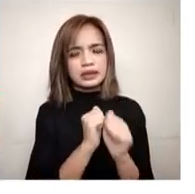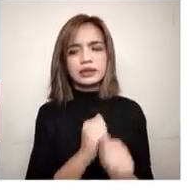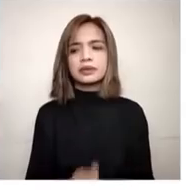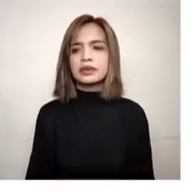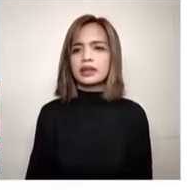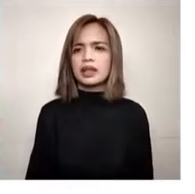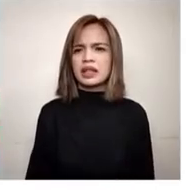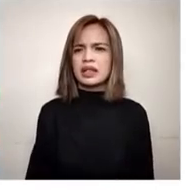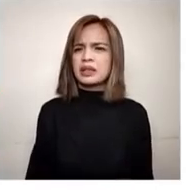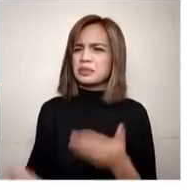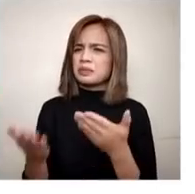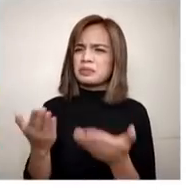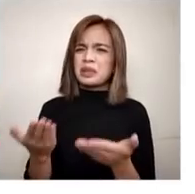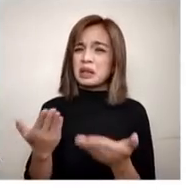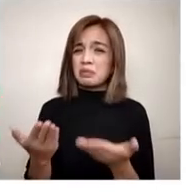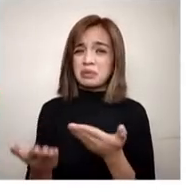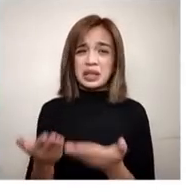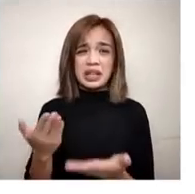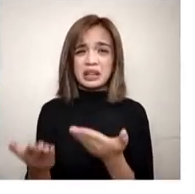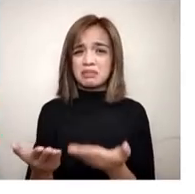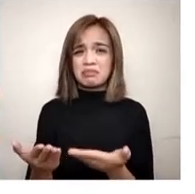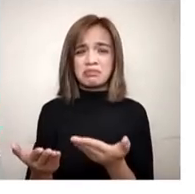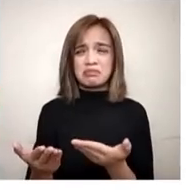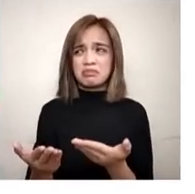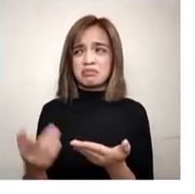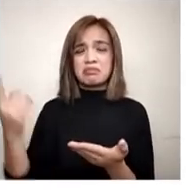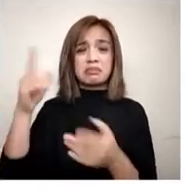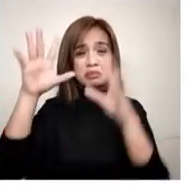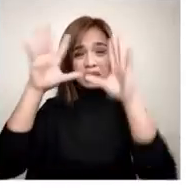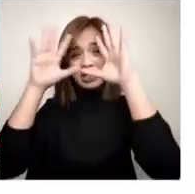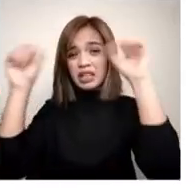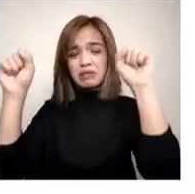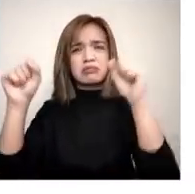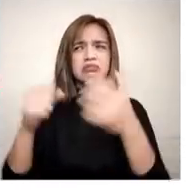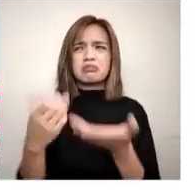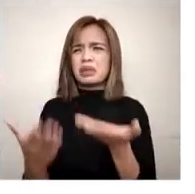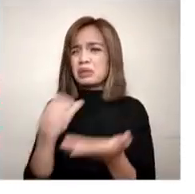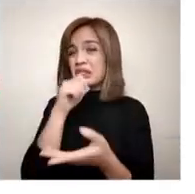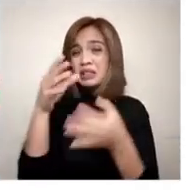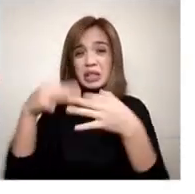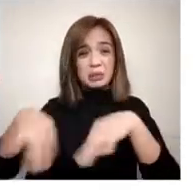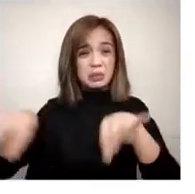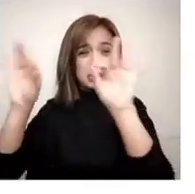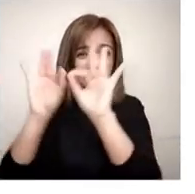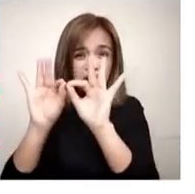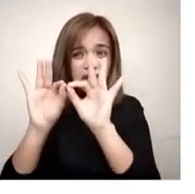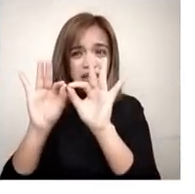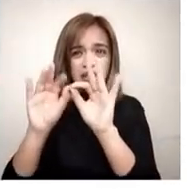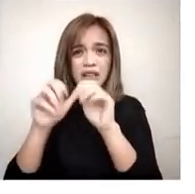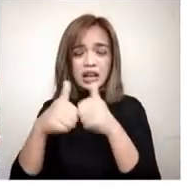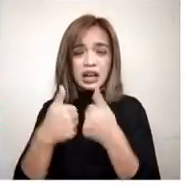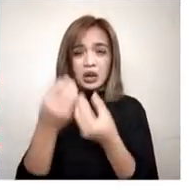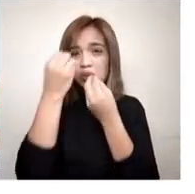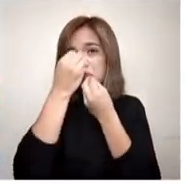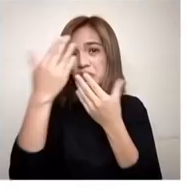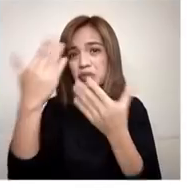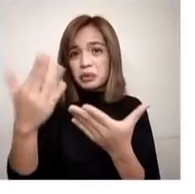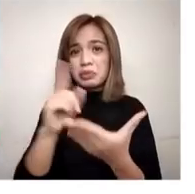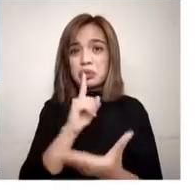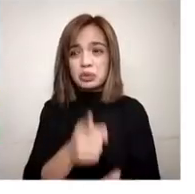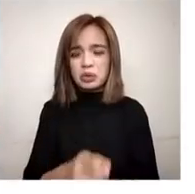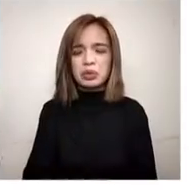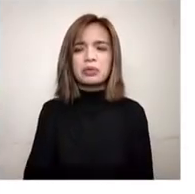Maybe it's not important for the president to get all of these facts out in the open. He's